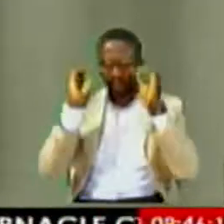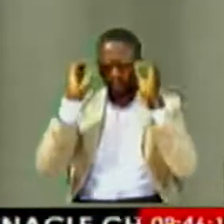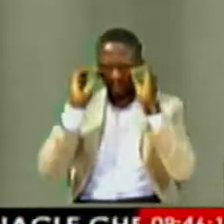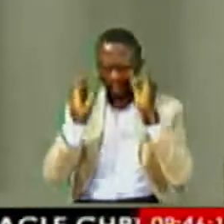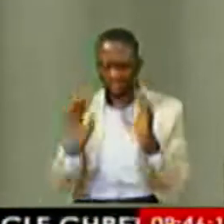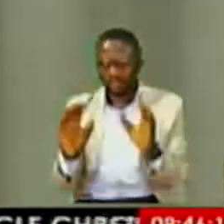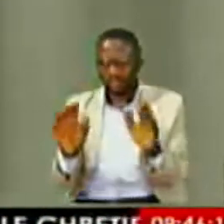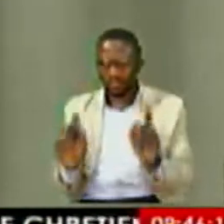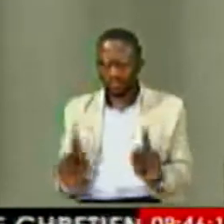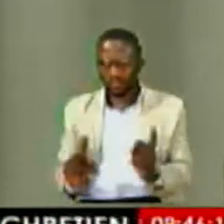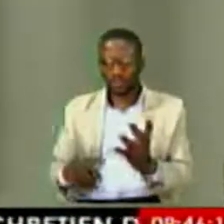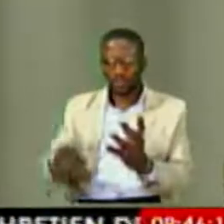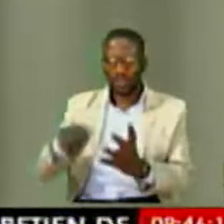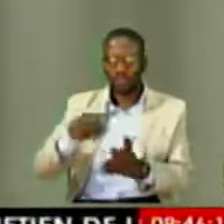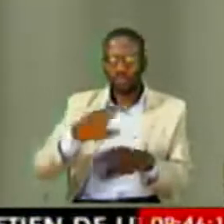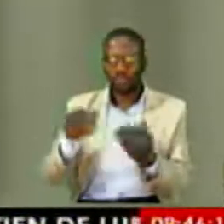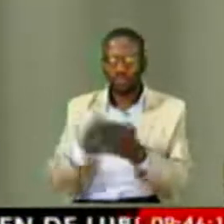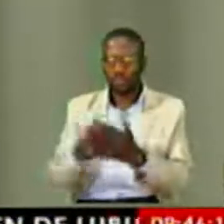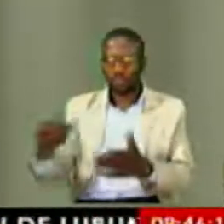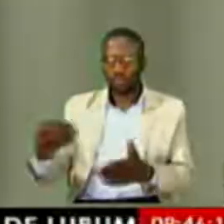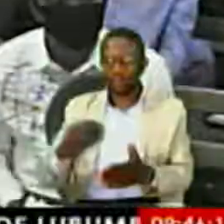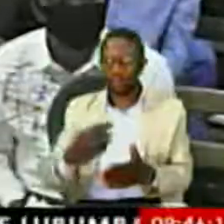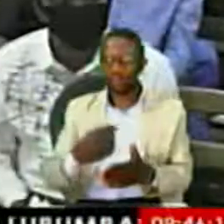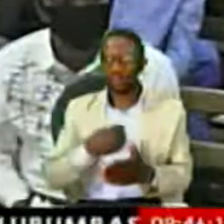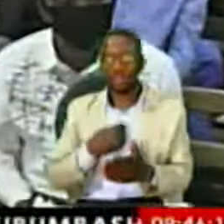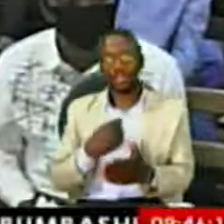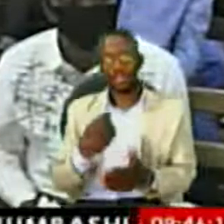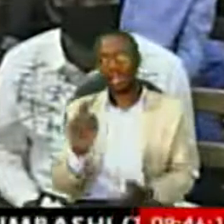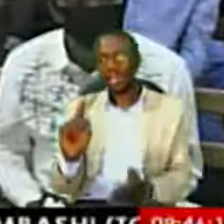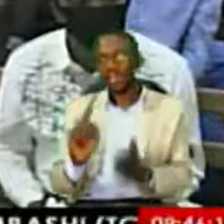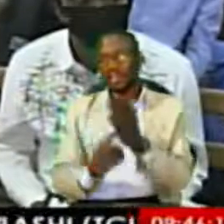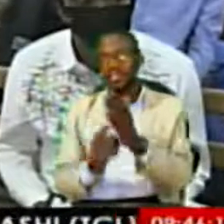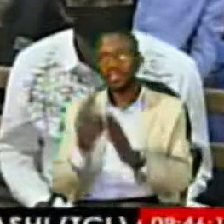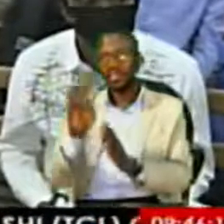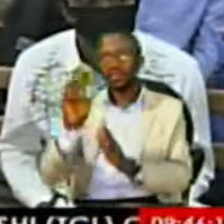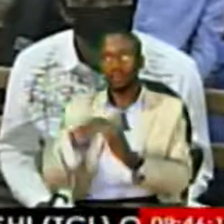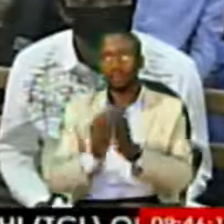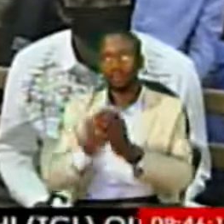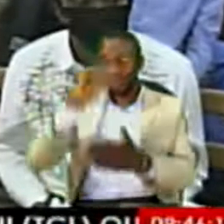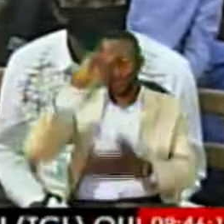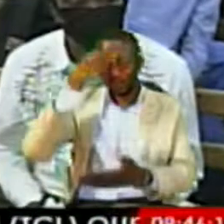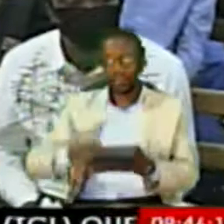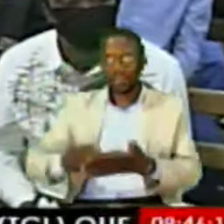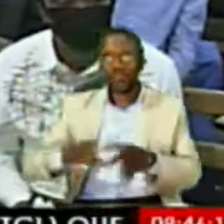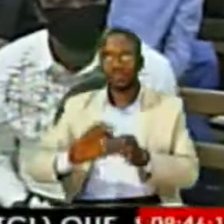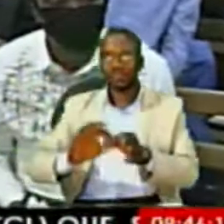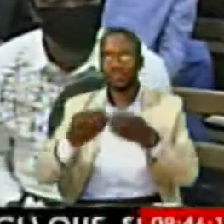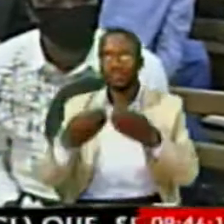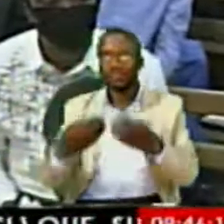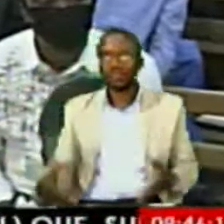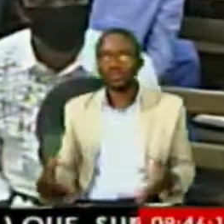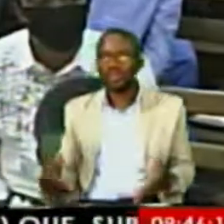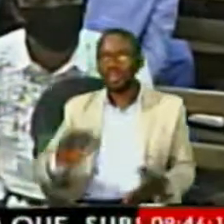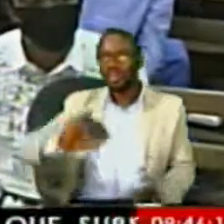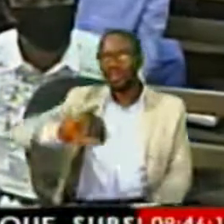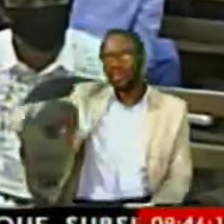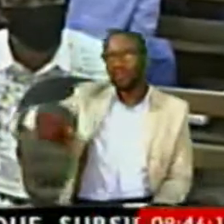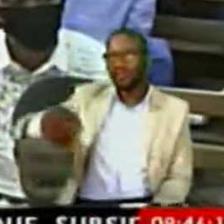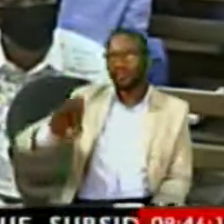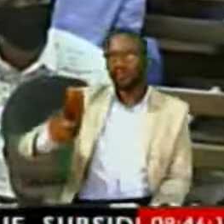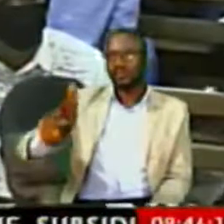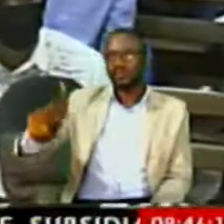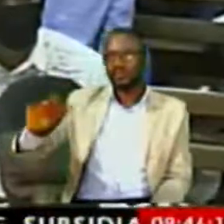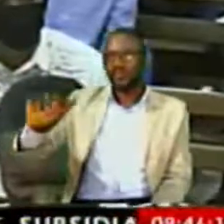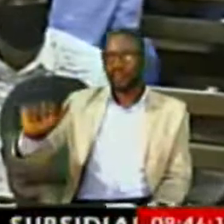lost none of the ones you gave. Seulement le fils de la perdition. Except the son of the perdition. C'était Judas. That was Judas.